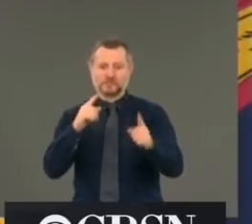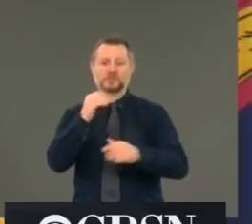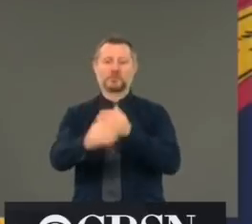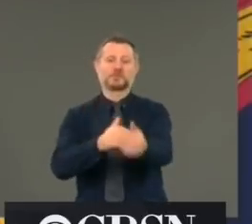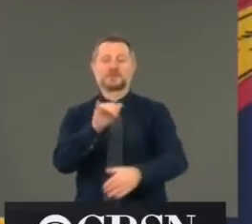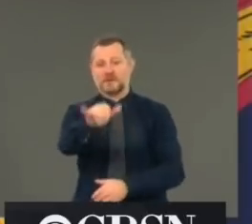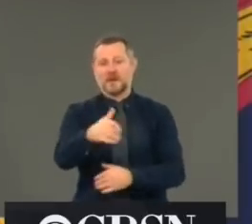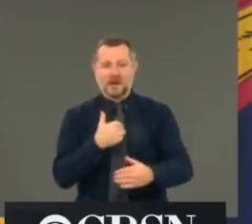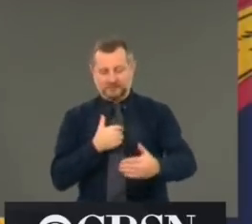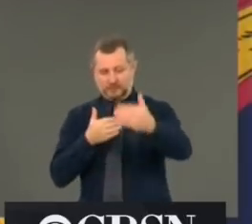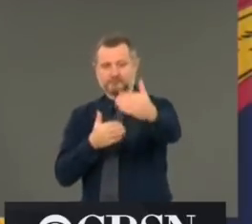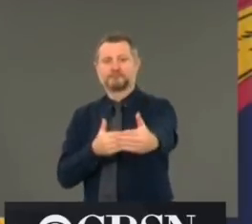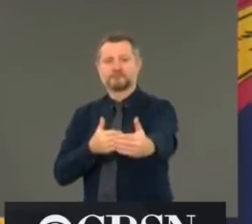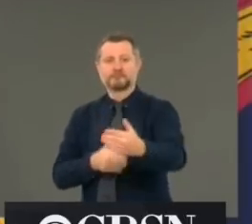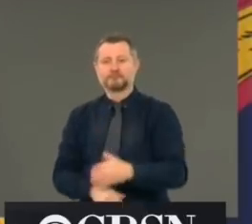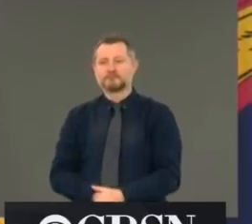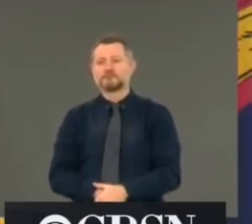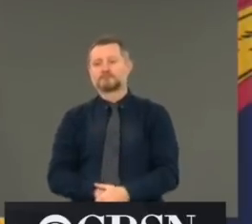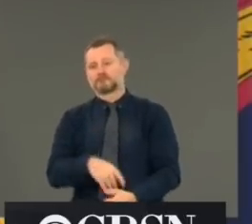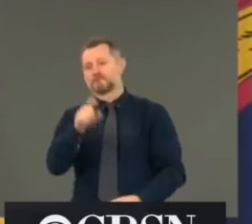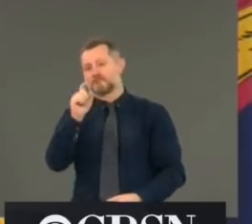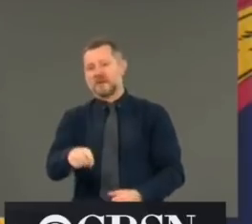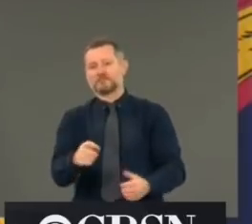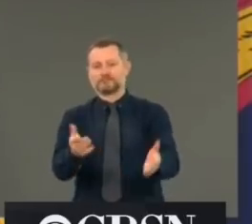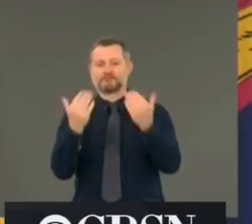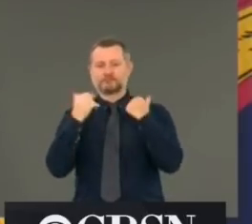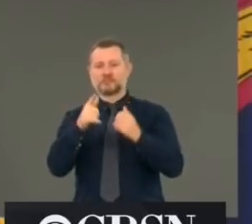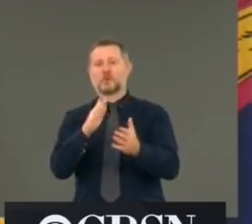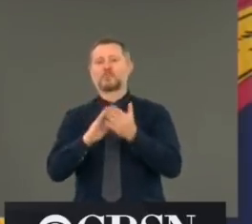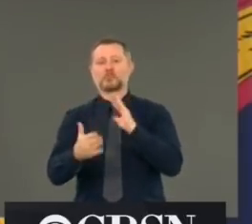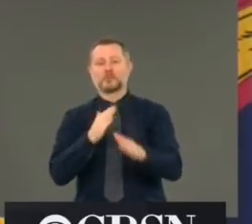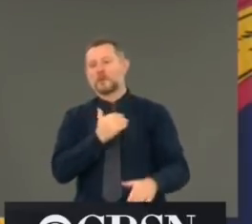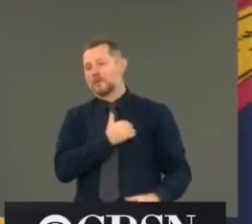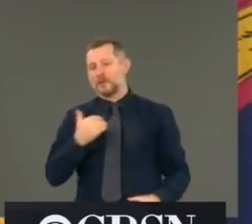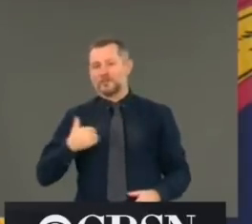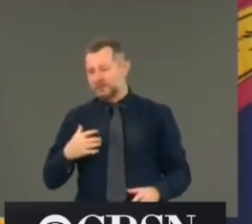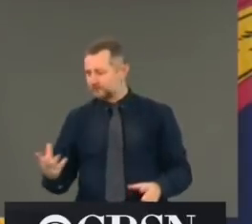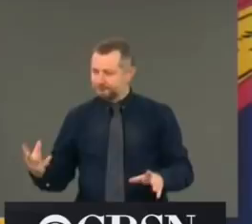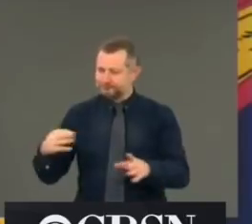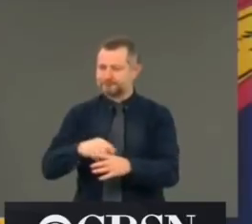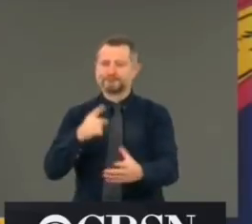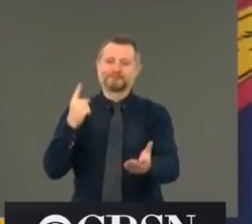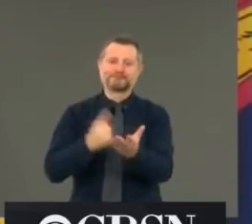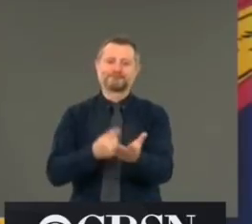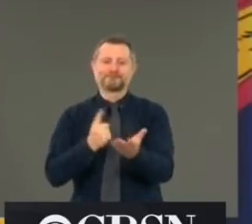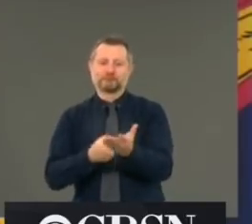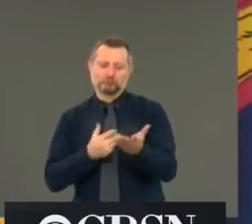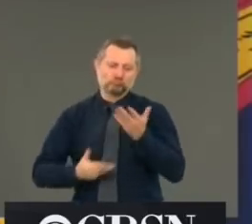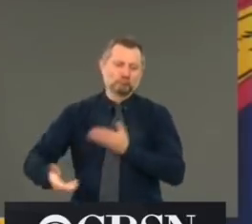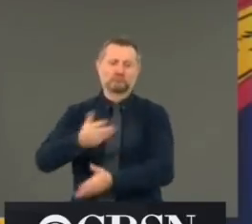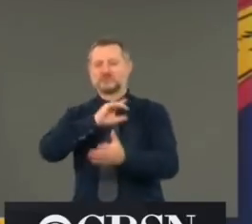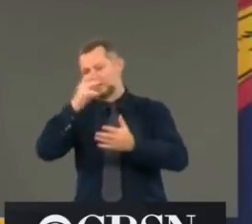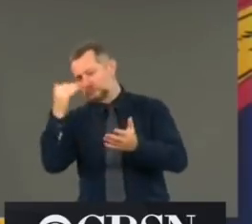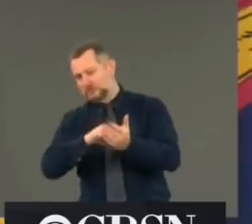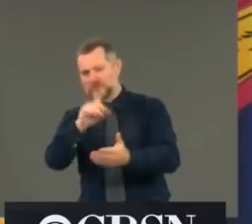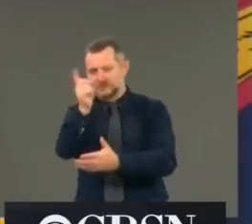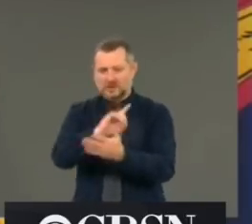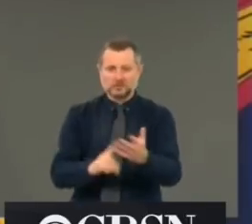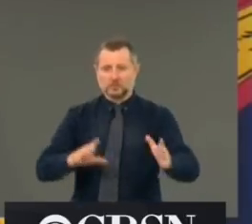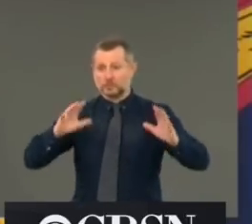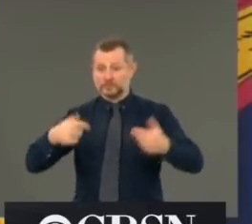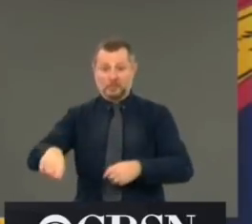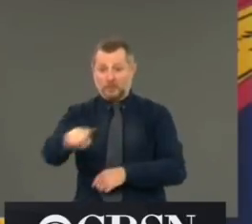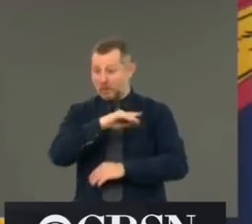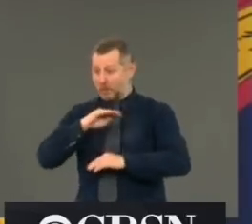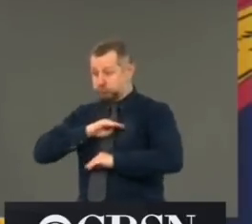and you need to bring the community to the table and design your police force. If everybody's happy with